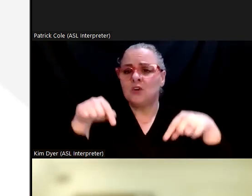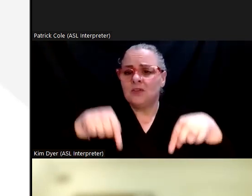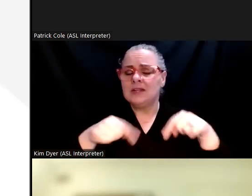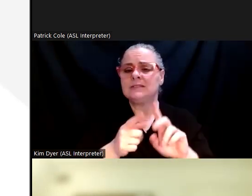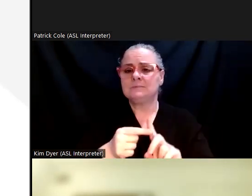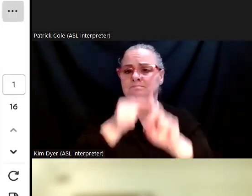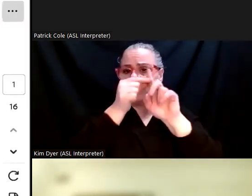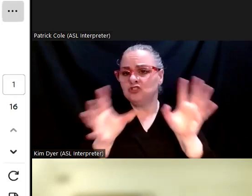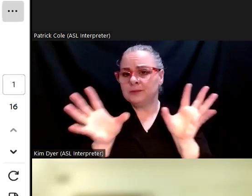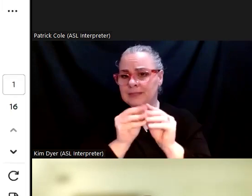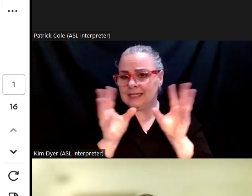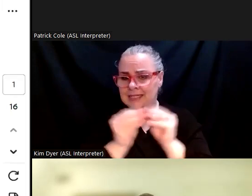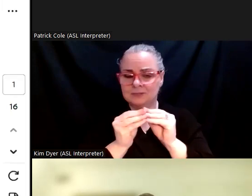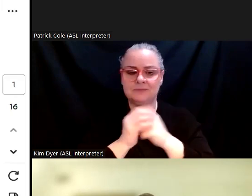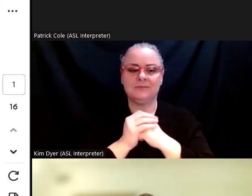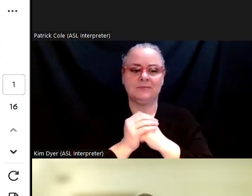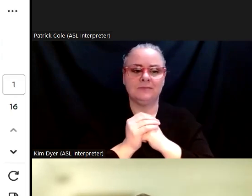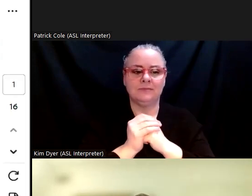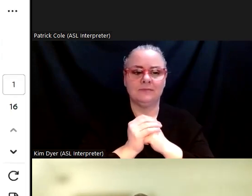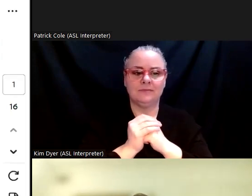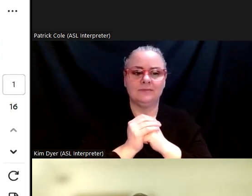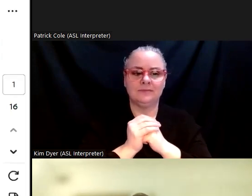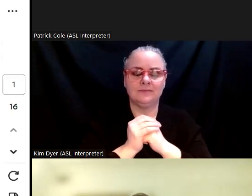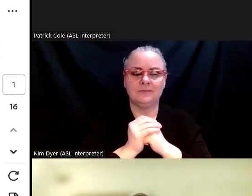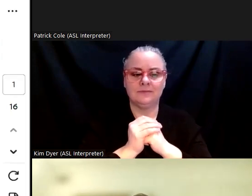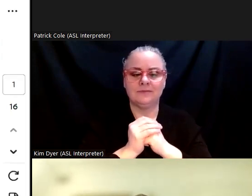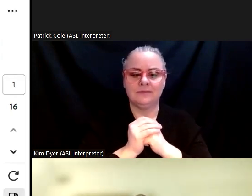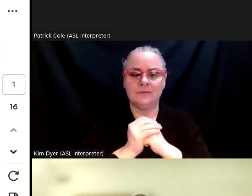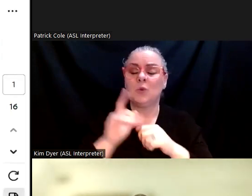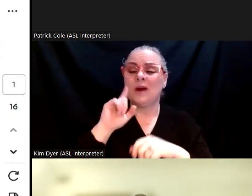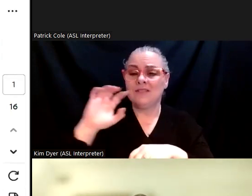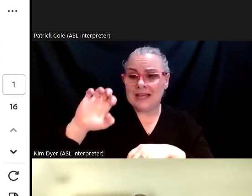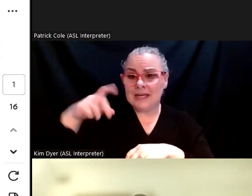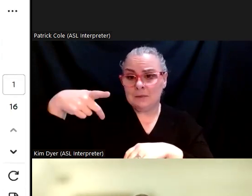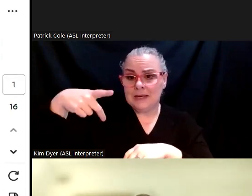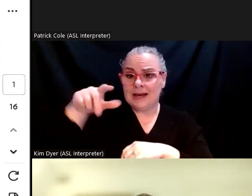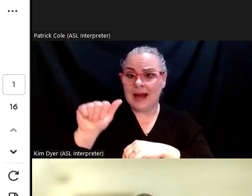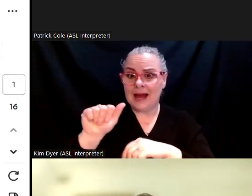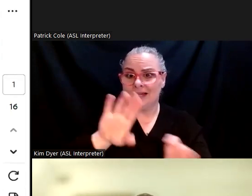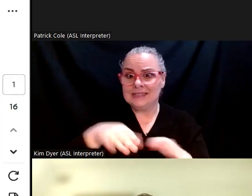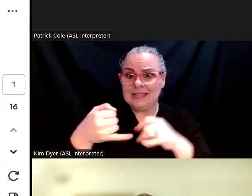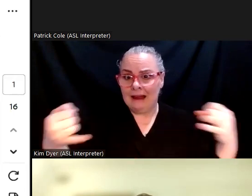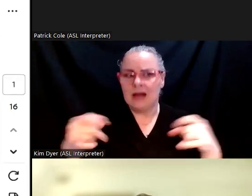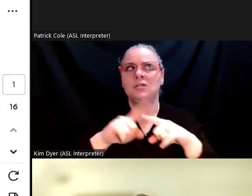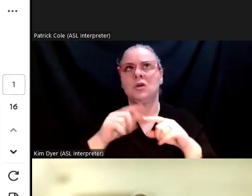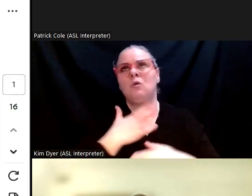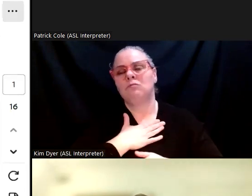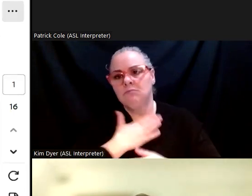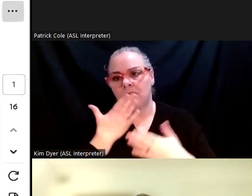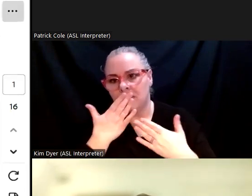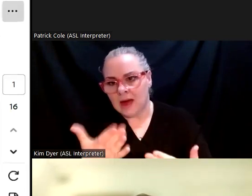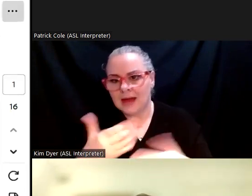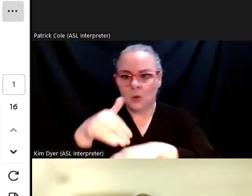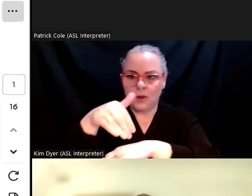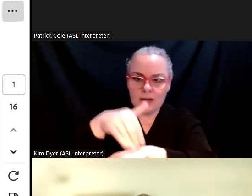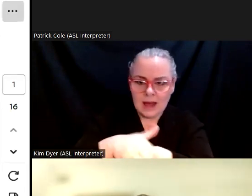meeting. We are operating under a EPA deadline, and so we're very grateful for your time in the evening and